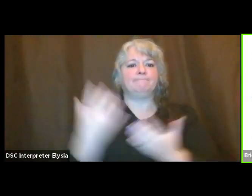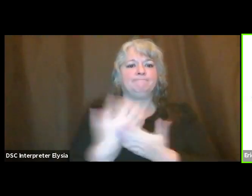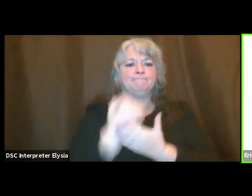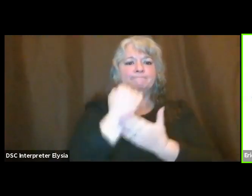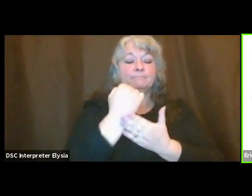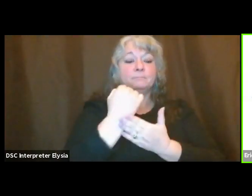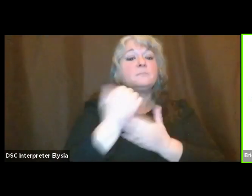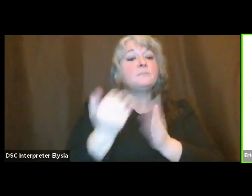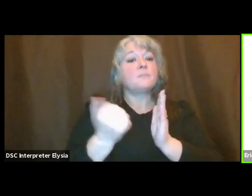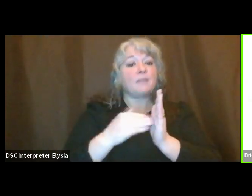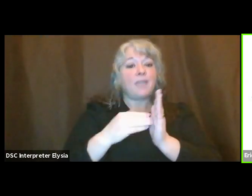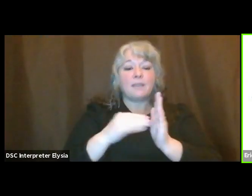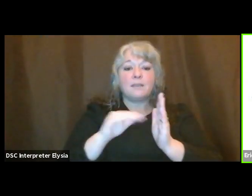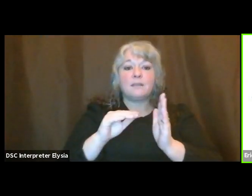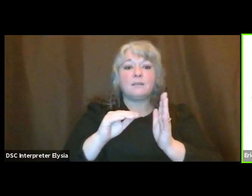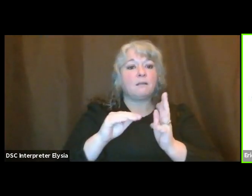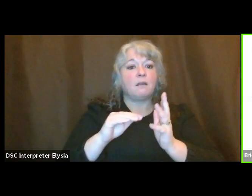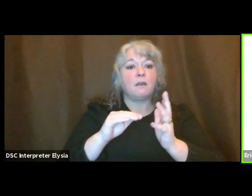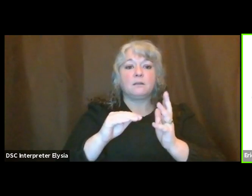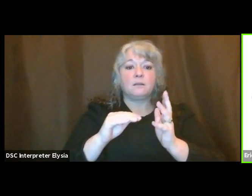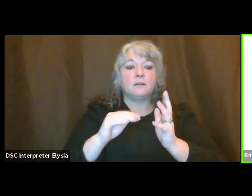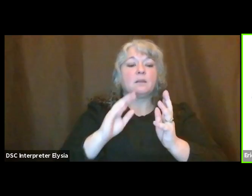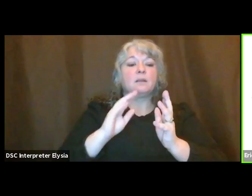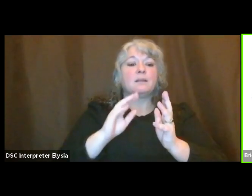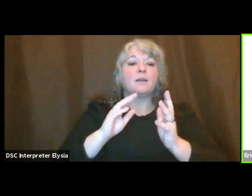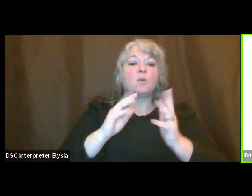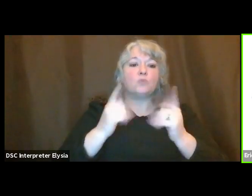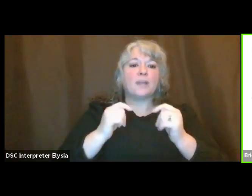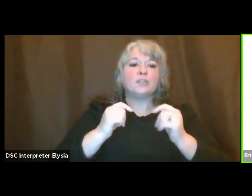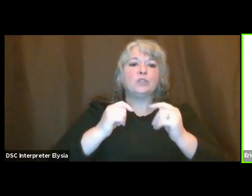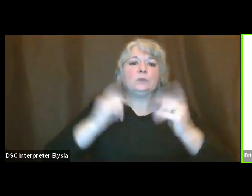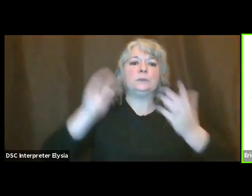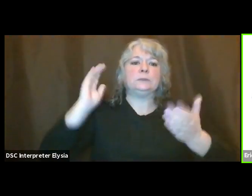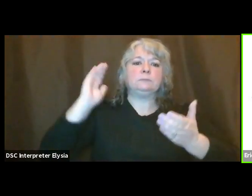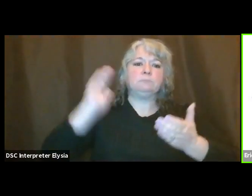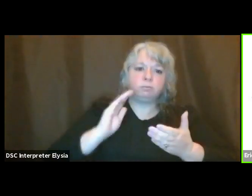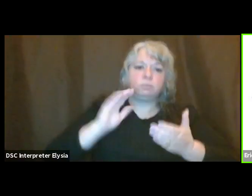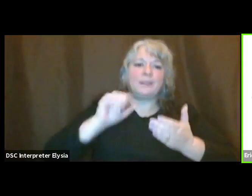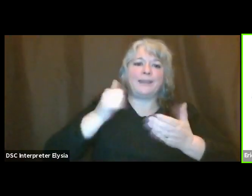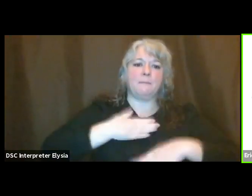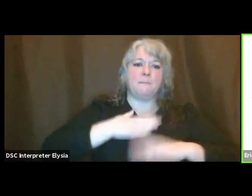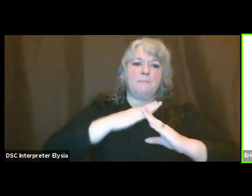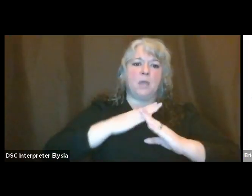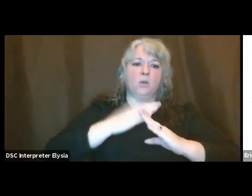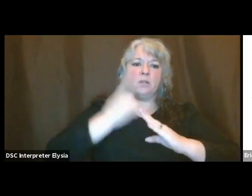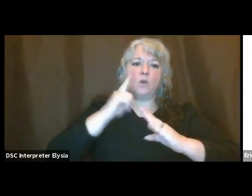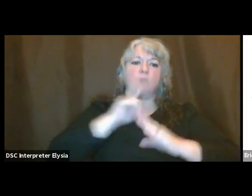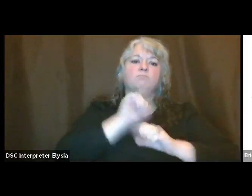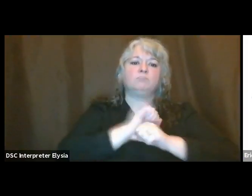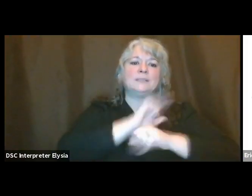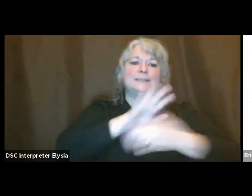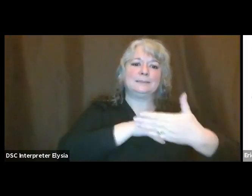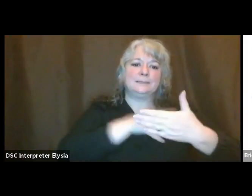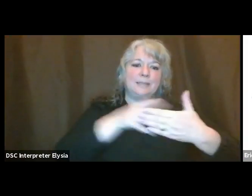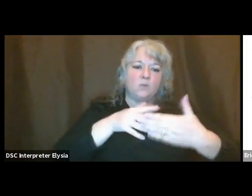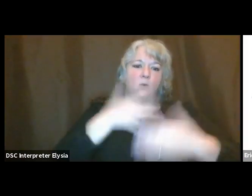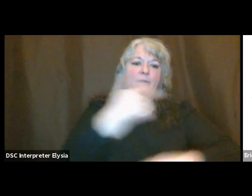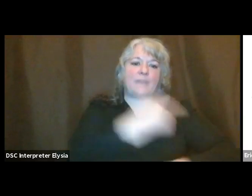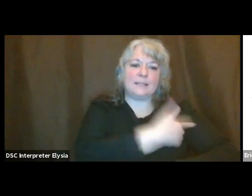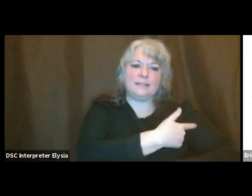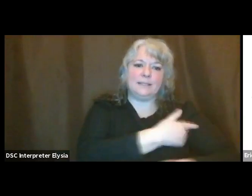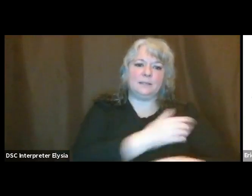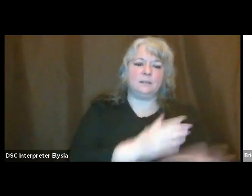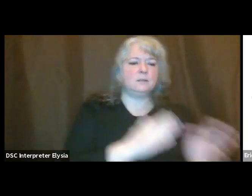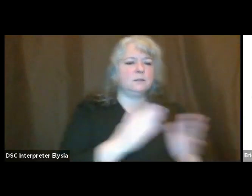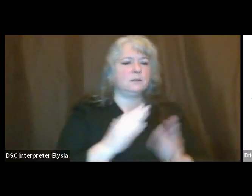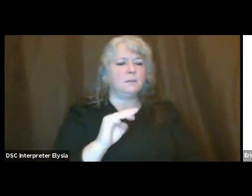again, hopefully it knocks down at least one of the barriers to actually getting in and getting your vaccine. I think as a follow-up to that, it's not the people